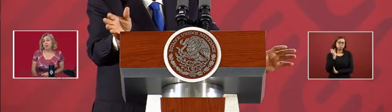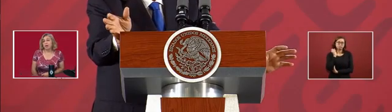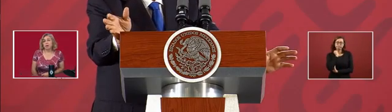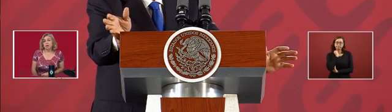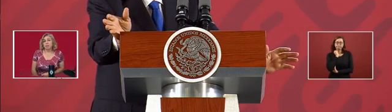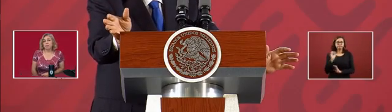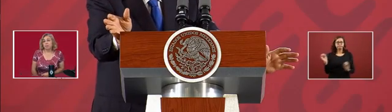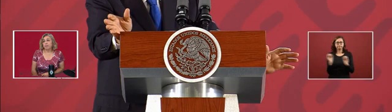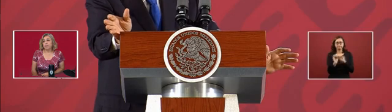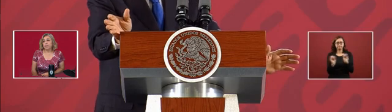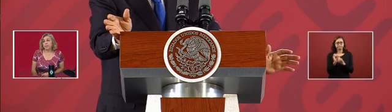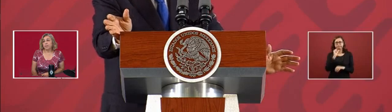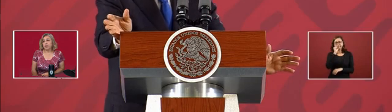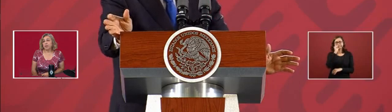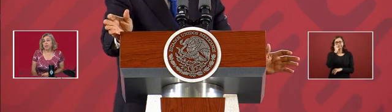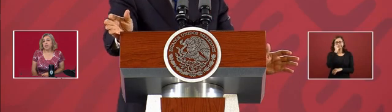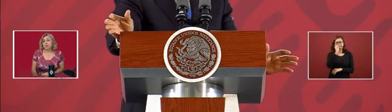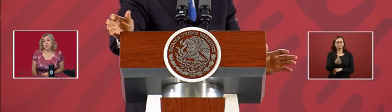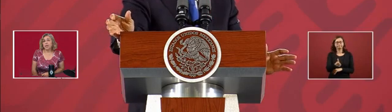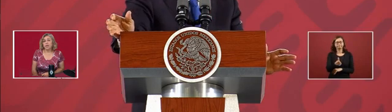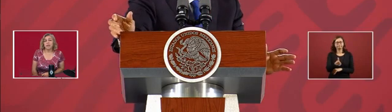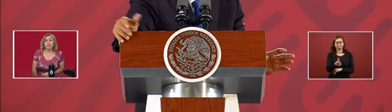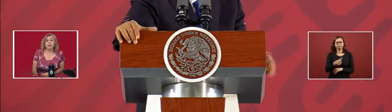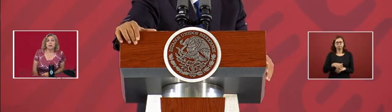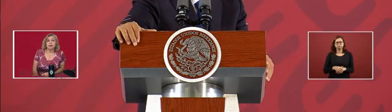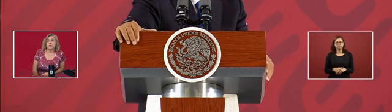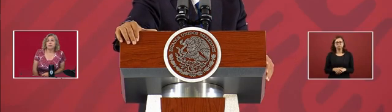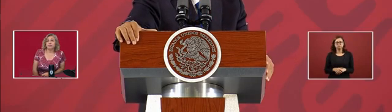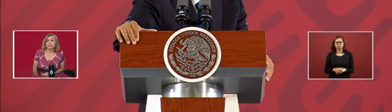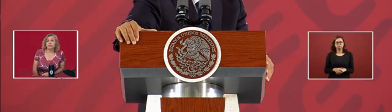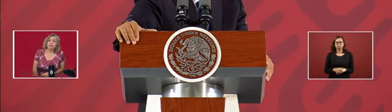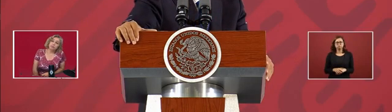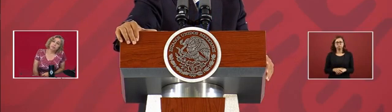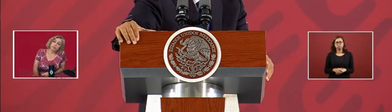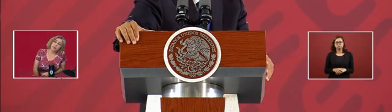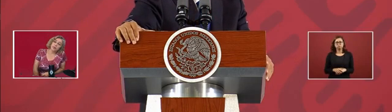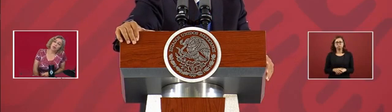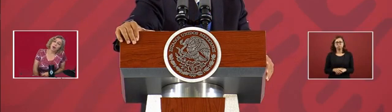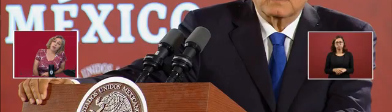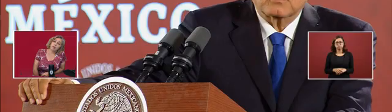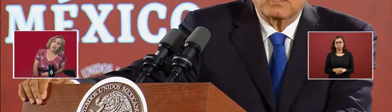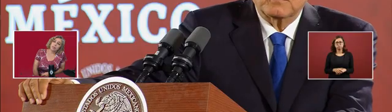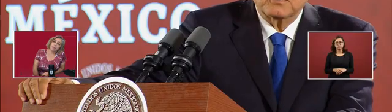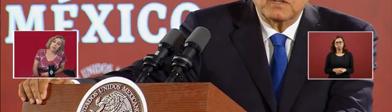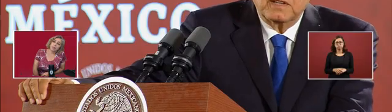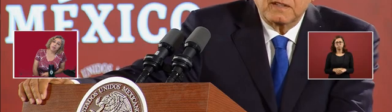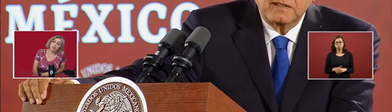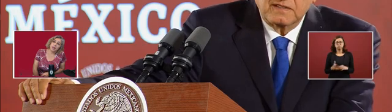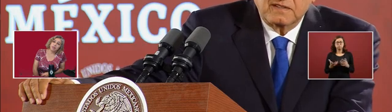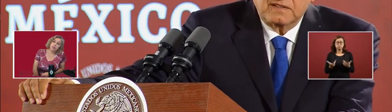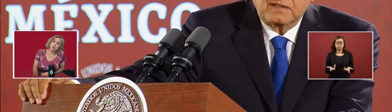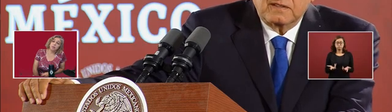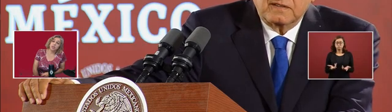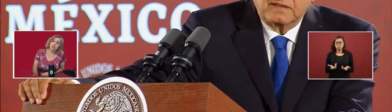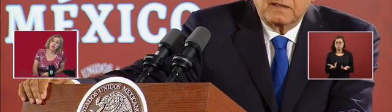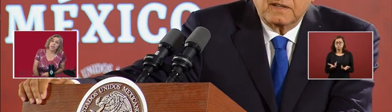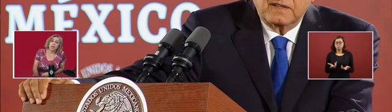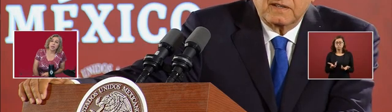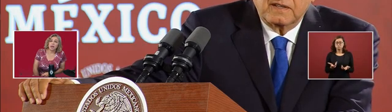which was distributed by another judge. So this brought with it the analysis